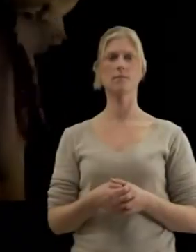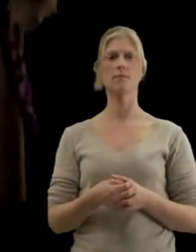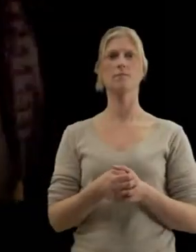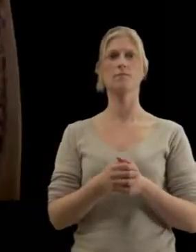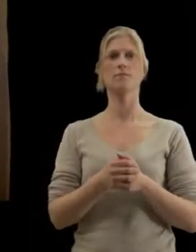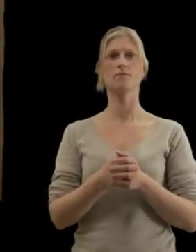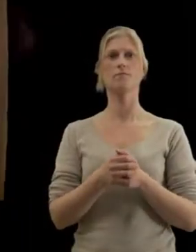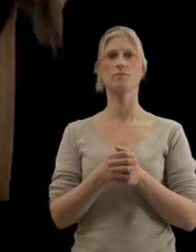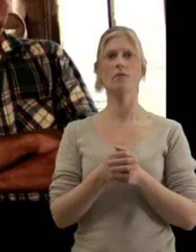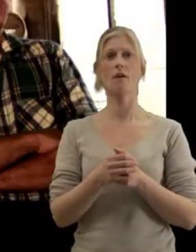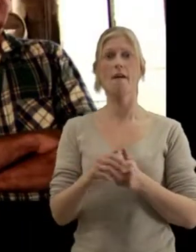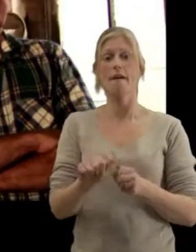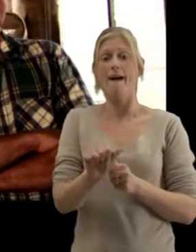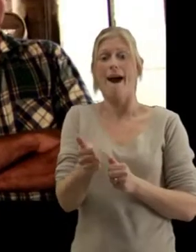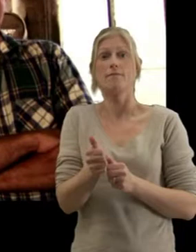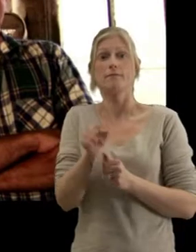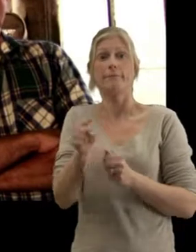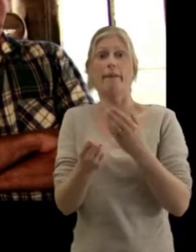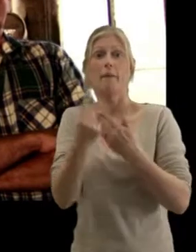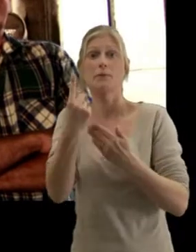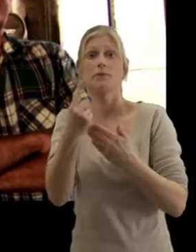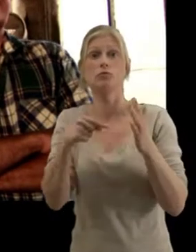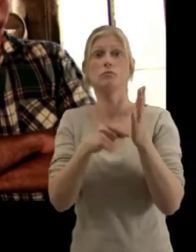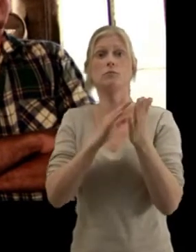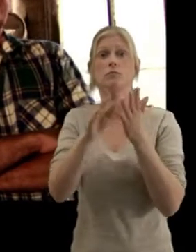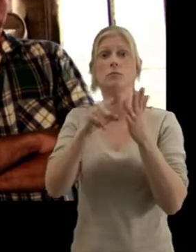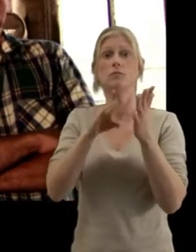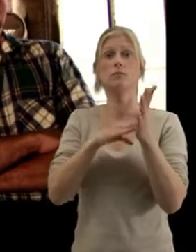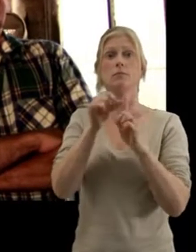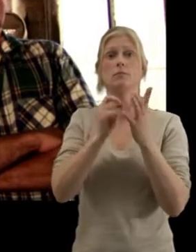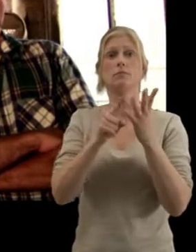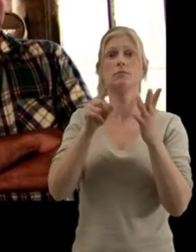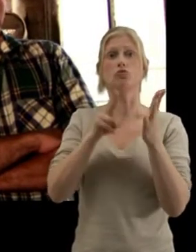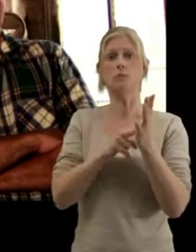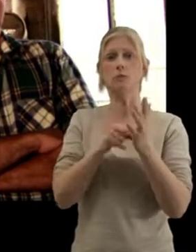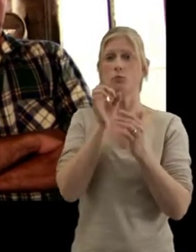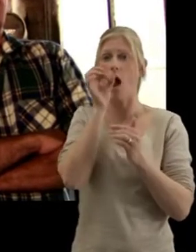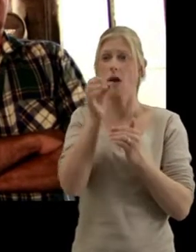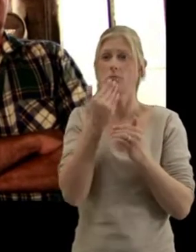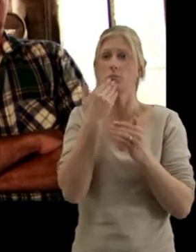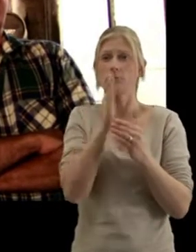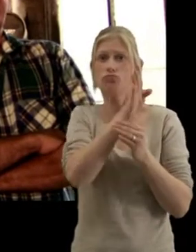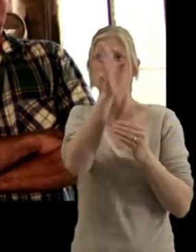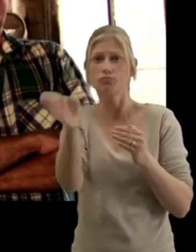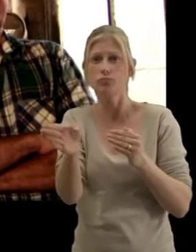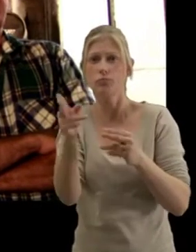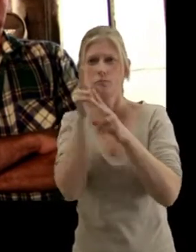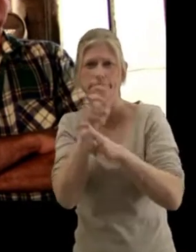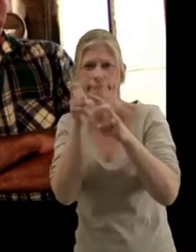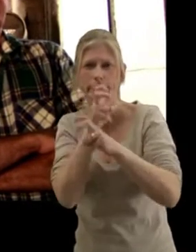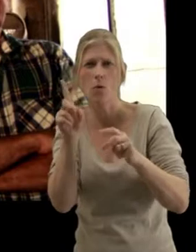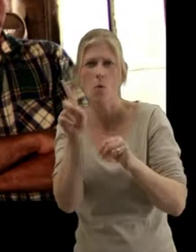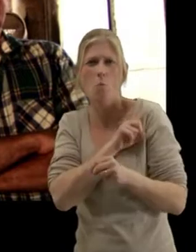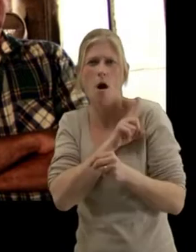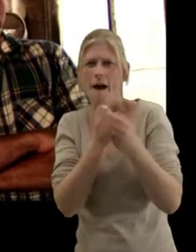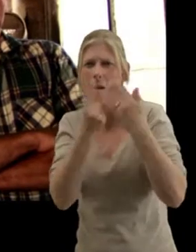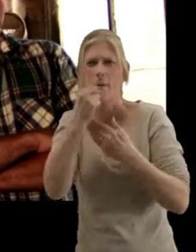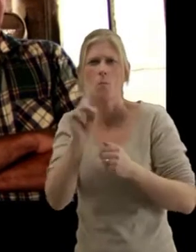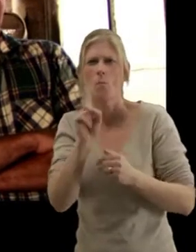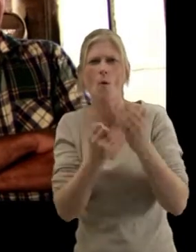And then, as a result of that, Thompsons were asked to go down to the mill to investigate why it happened and what had